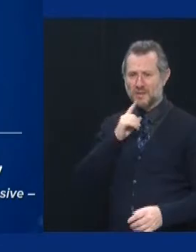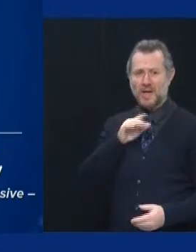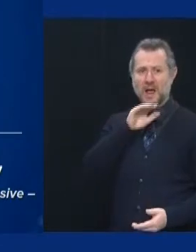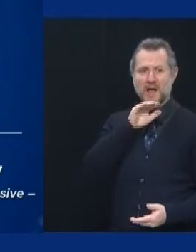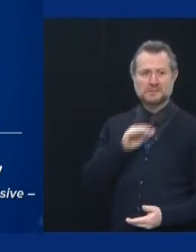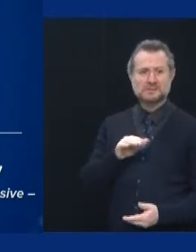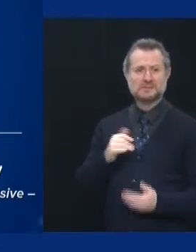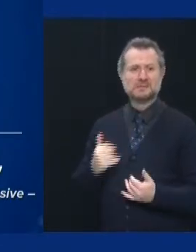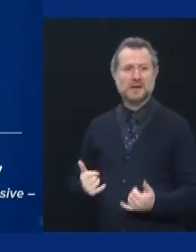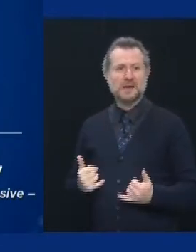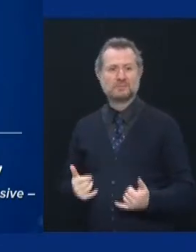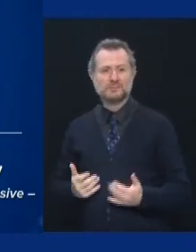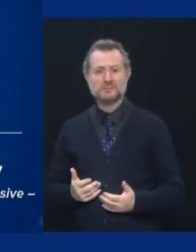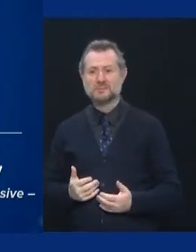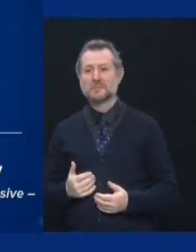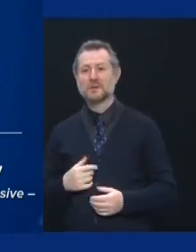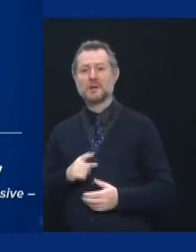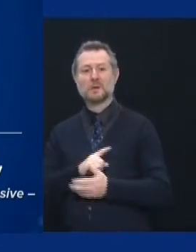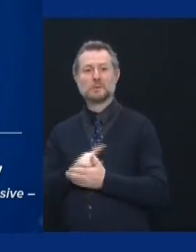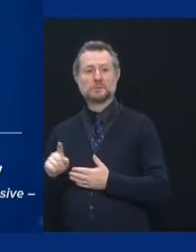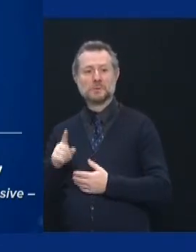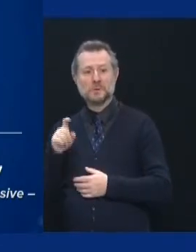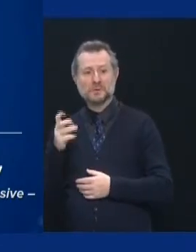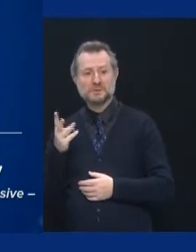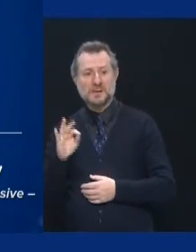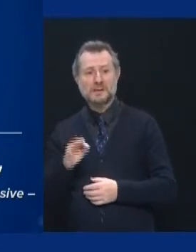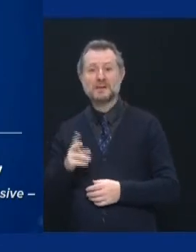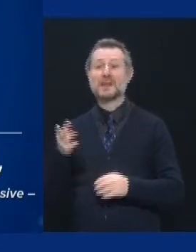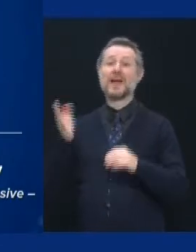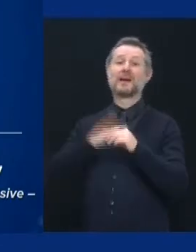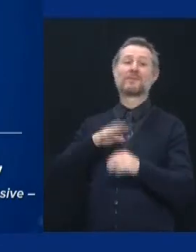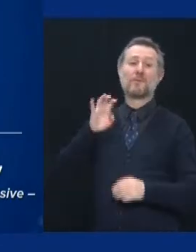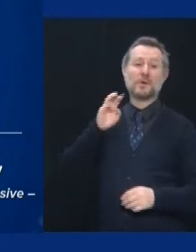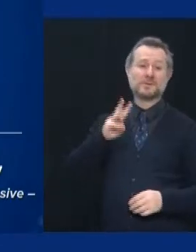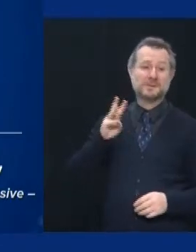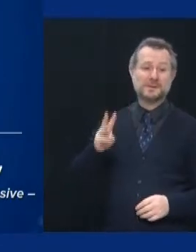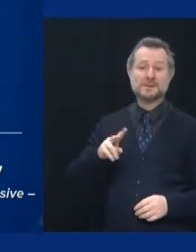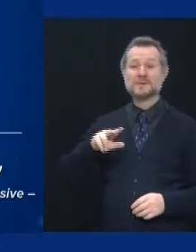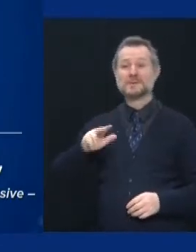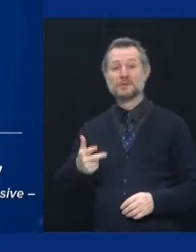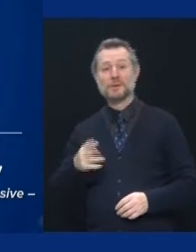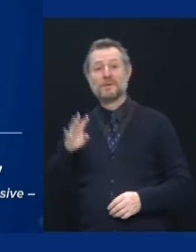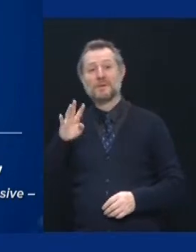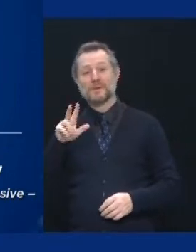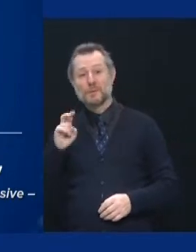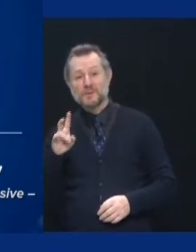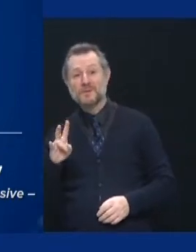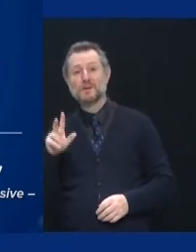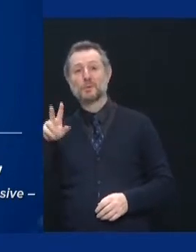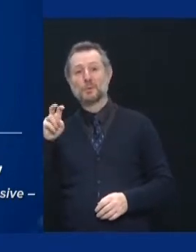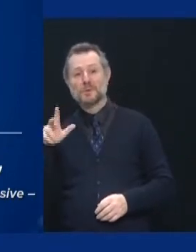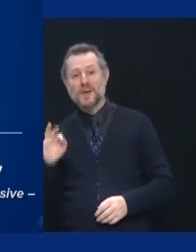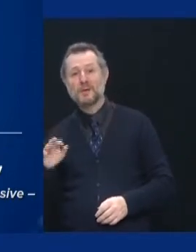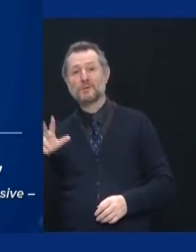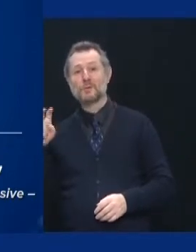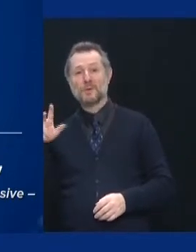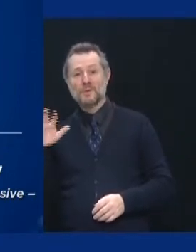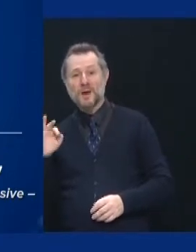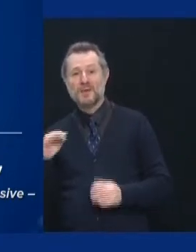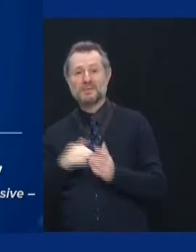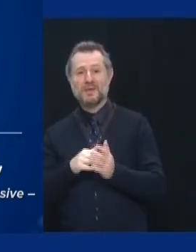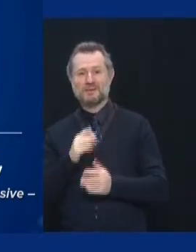had 169 the first week. We went up to 466, 273, 239, and 239. So there was